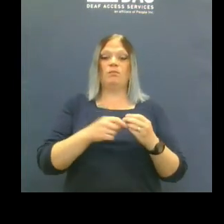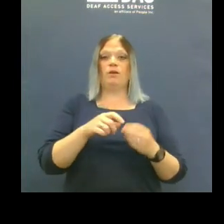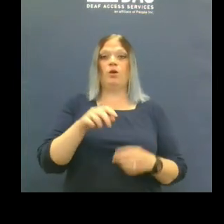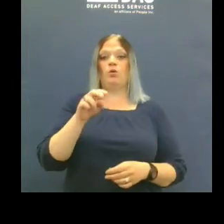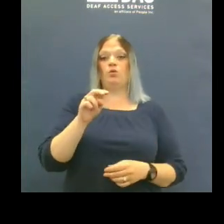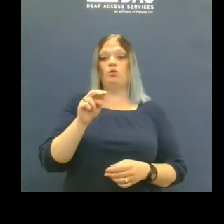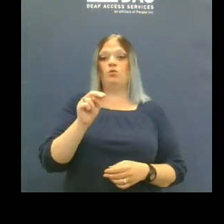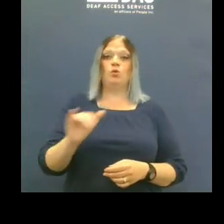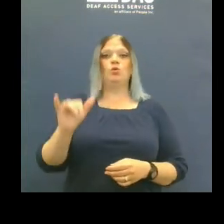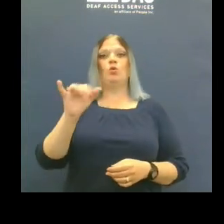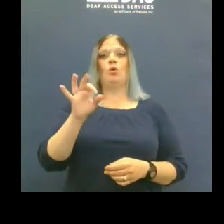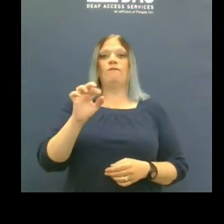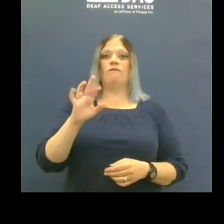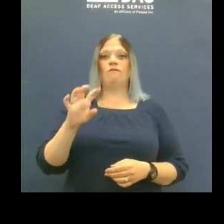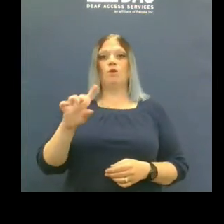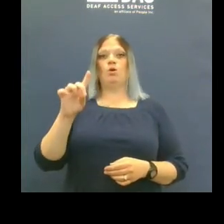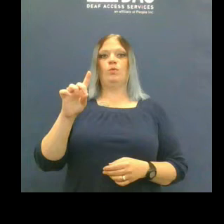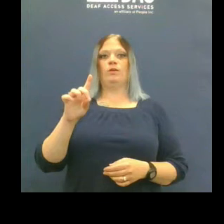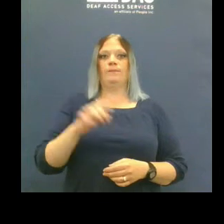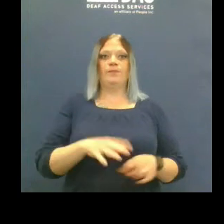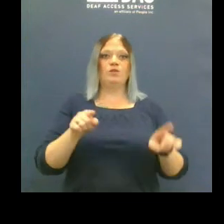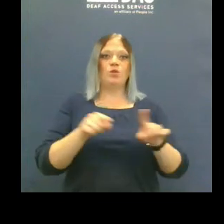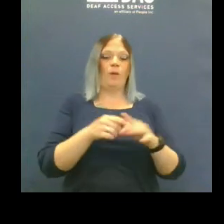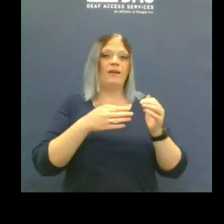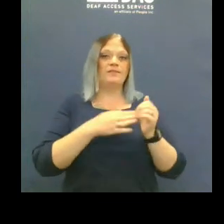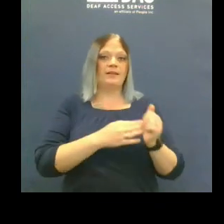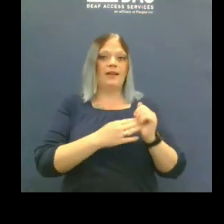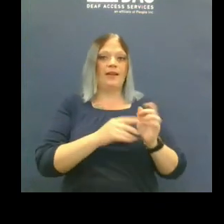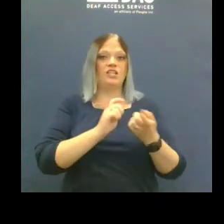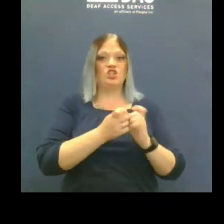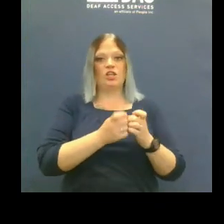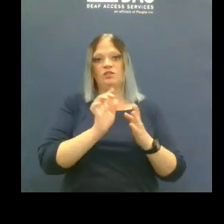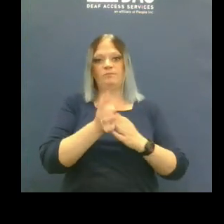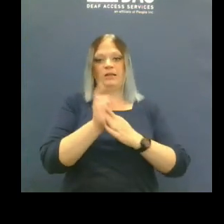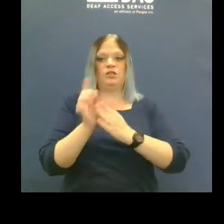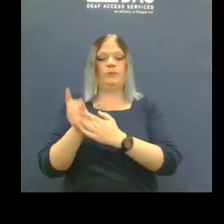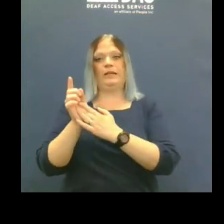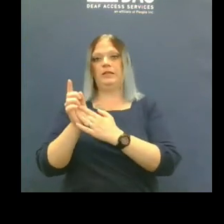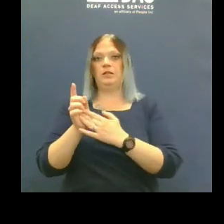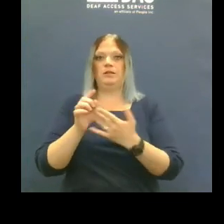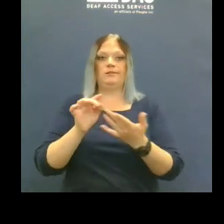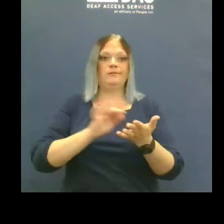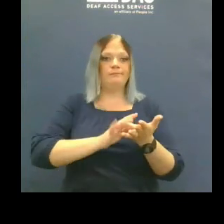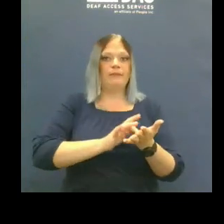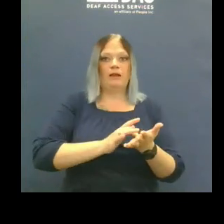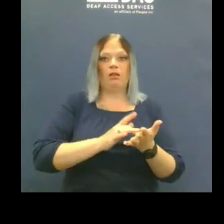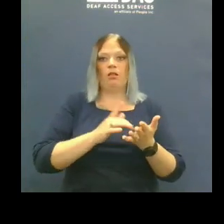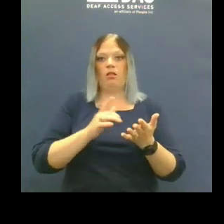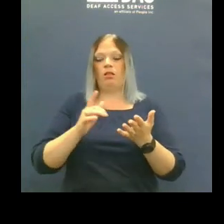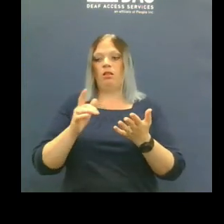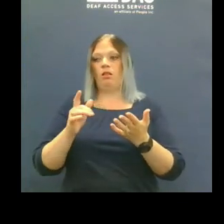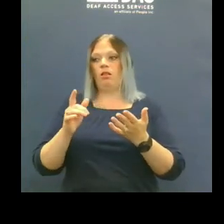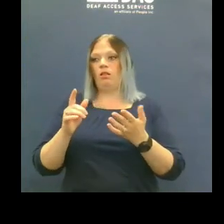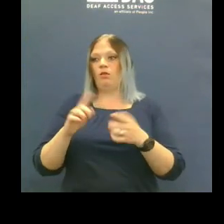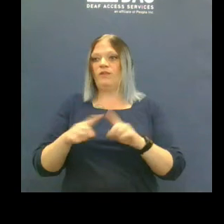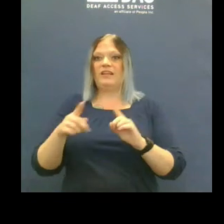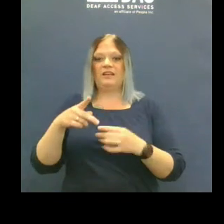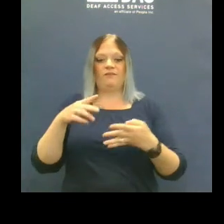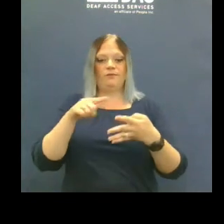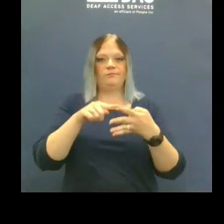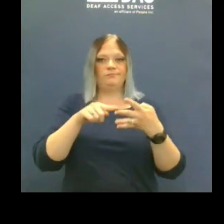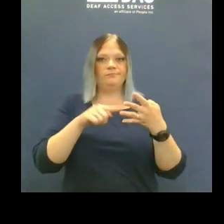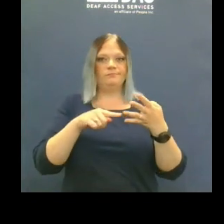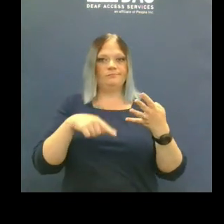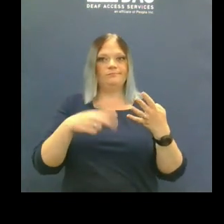Forward. So as the guidance changes from minute to minute, whether it happens to be on the medical side of things or it happens to be the different phases as we